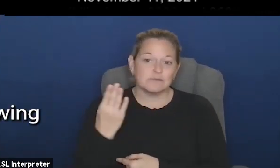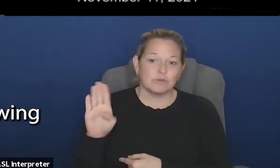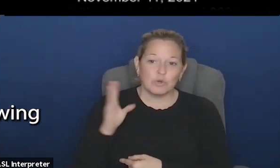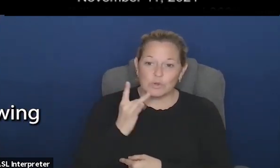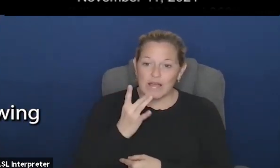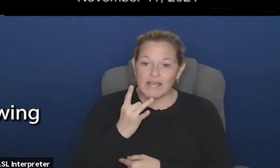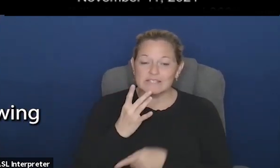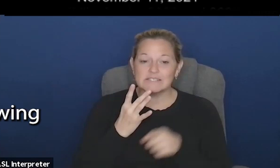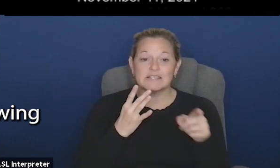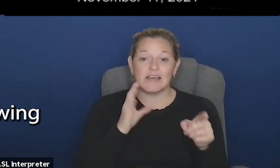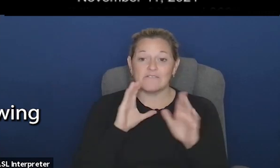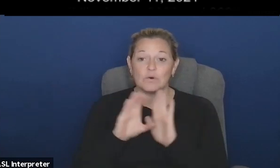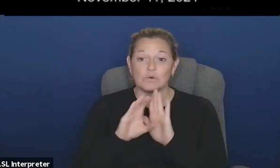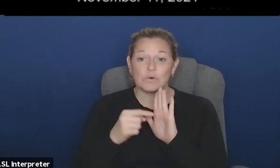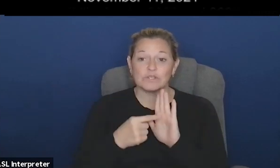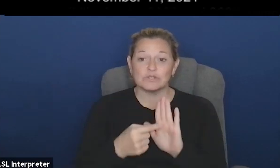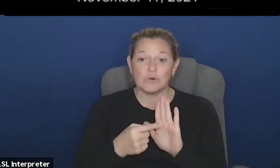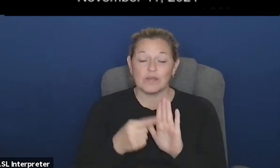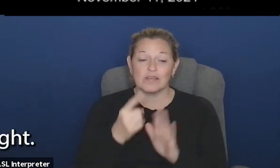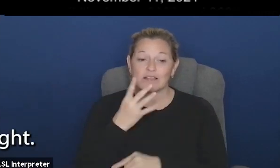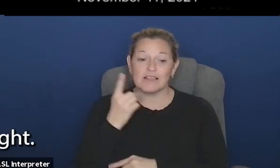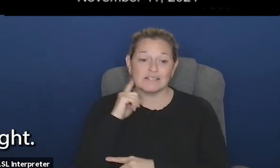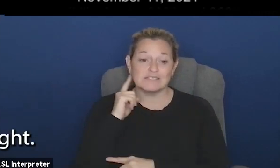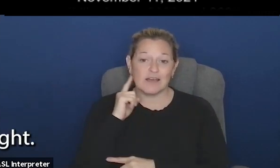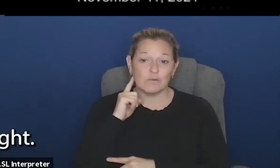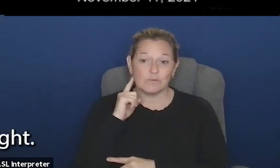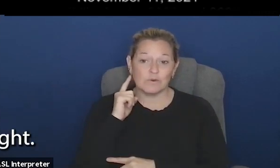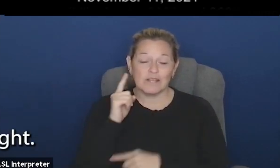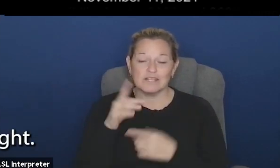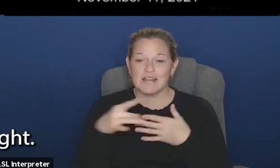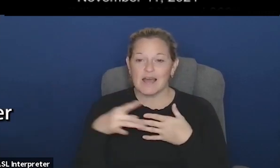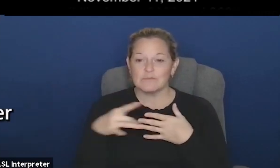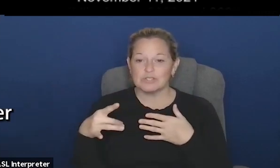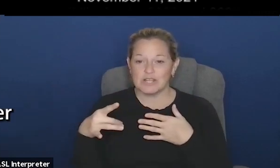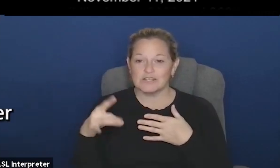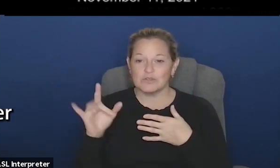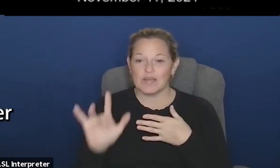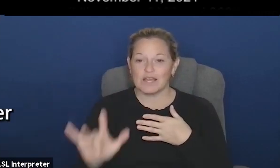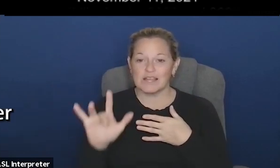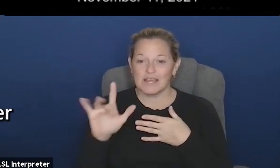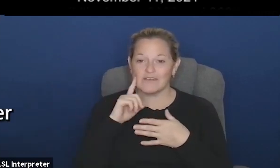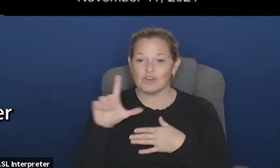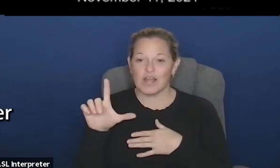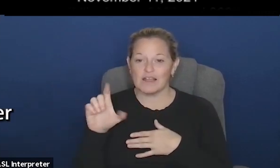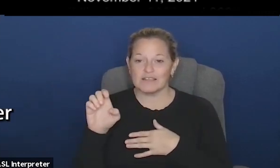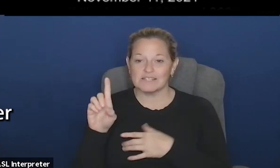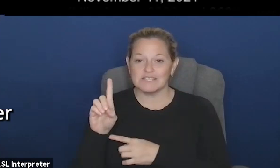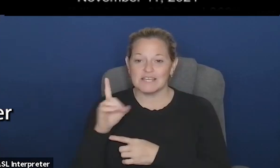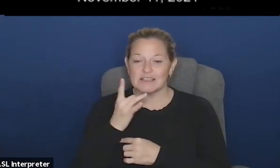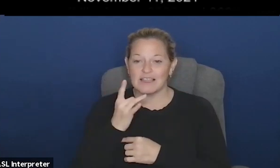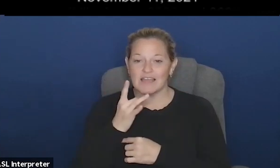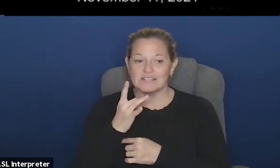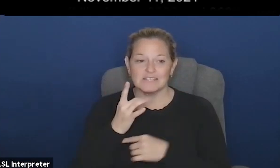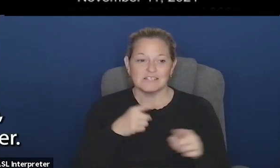the left is showing an individual with a LightSound. There's an option to turn on an LED light. And so he's holding it up to a poster with a color